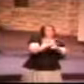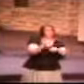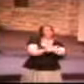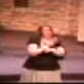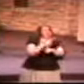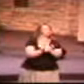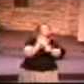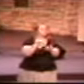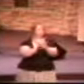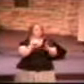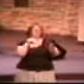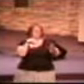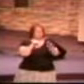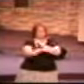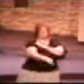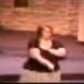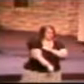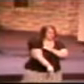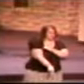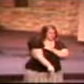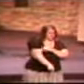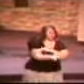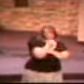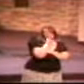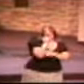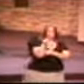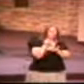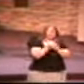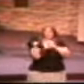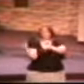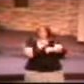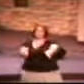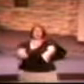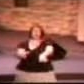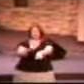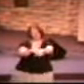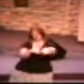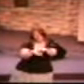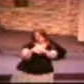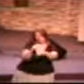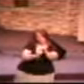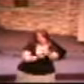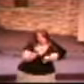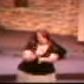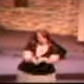lamb that was slain not one that comes to conquer the world